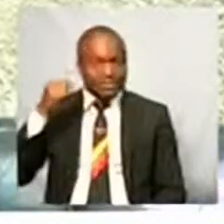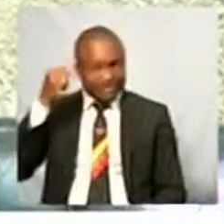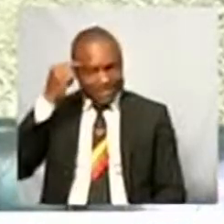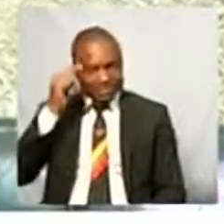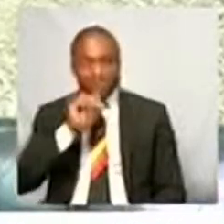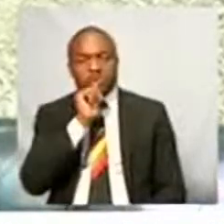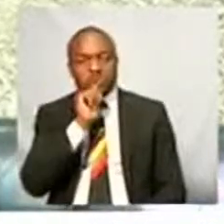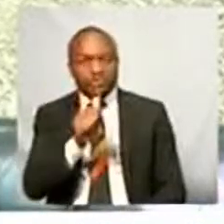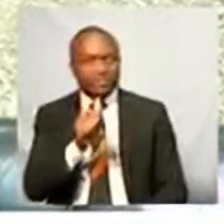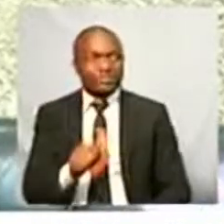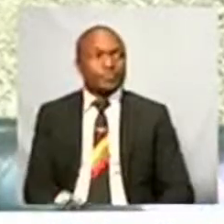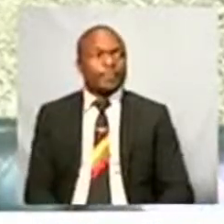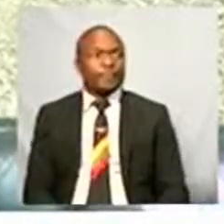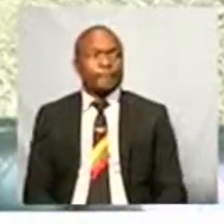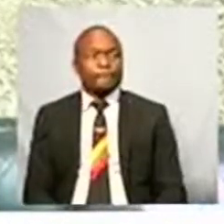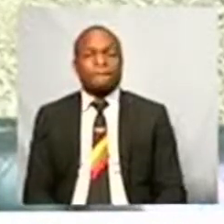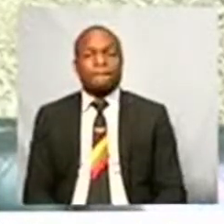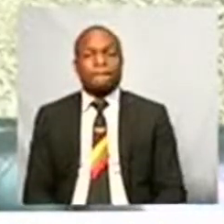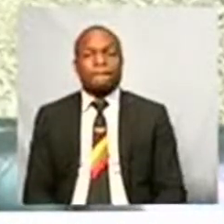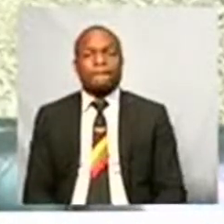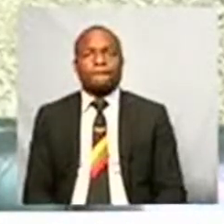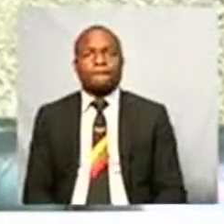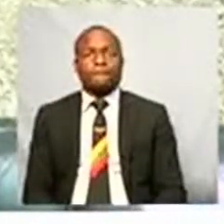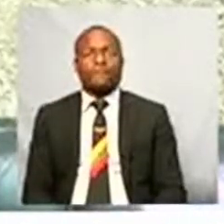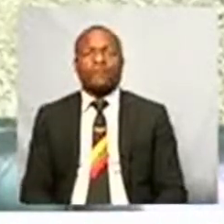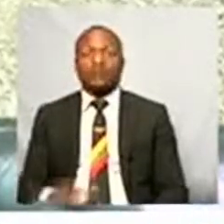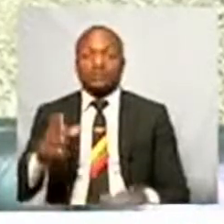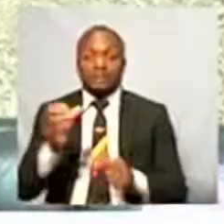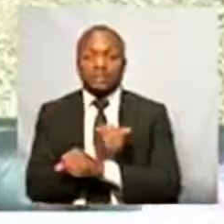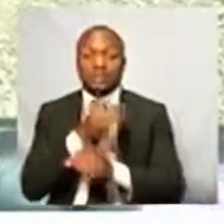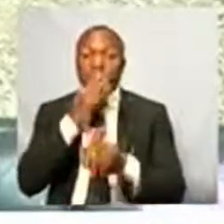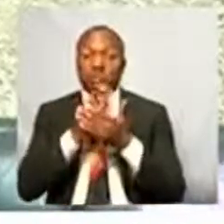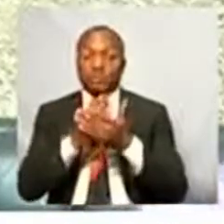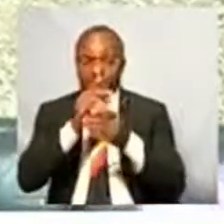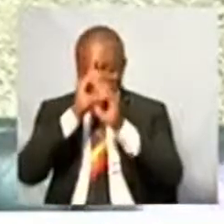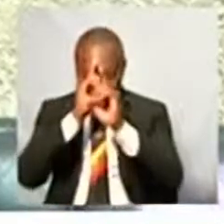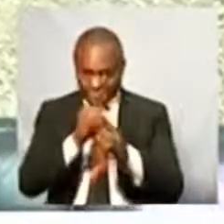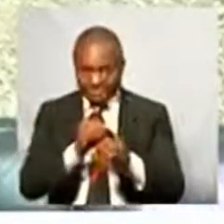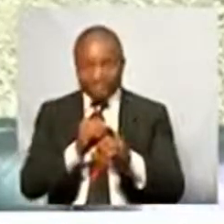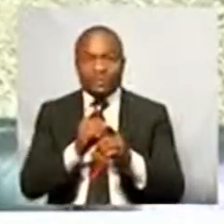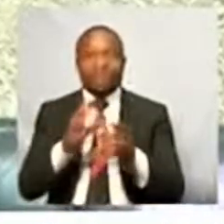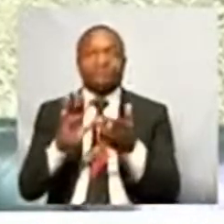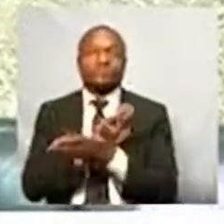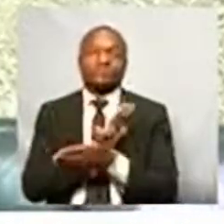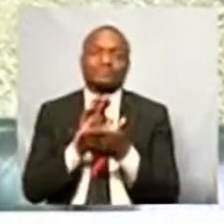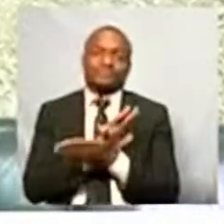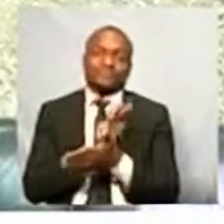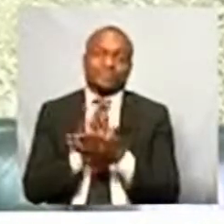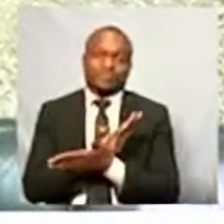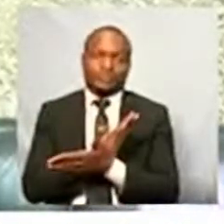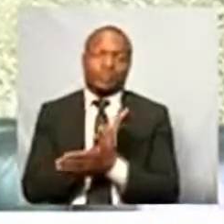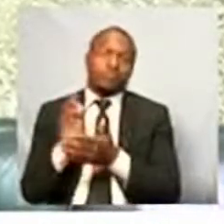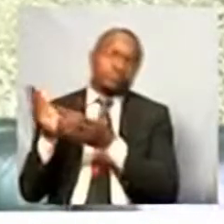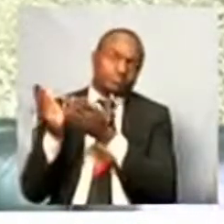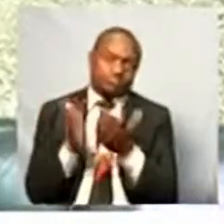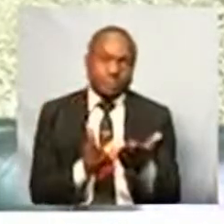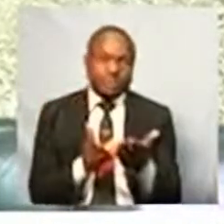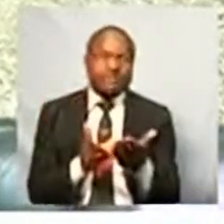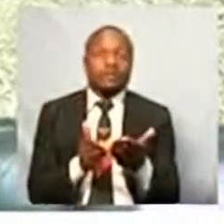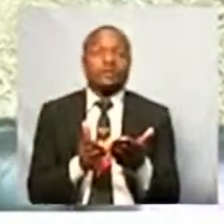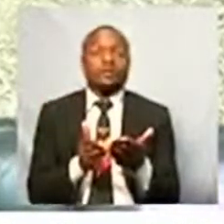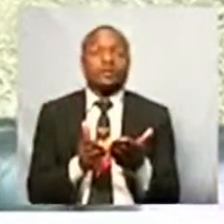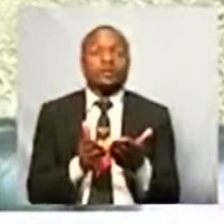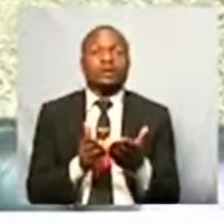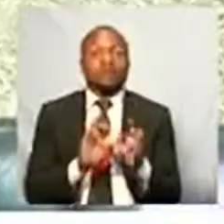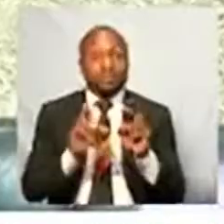not taking radical decisions as quickly as possible to bring pension